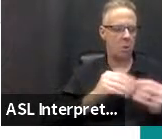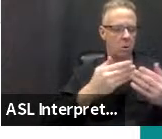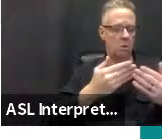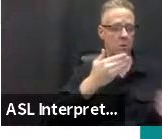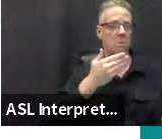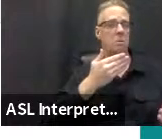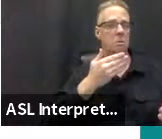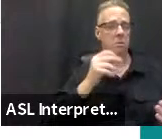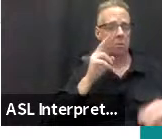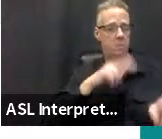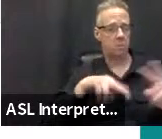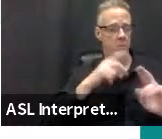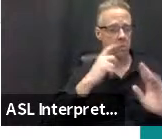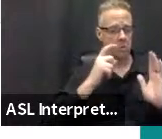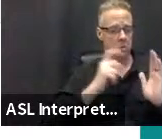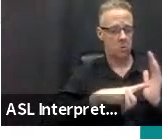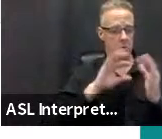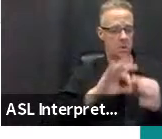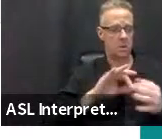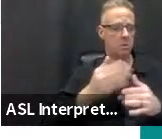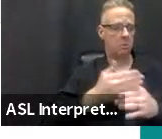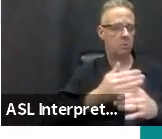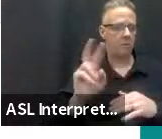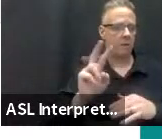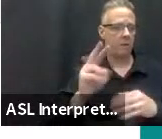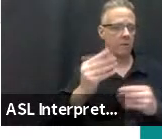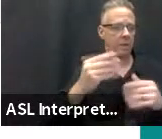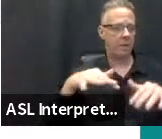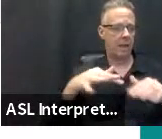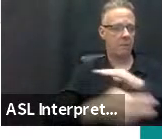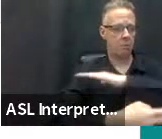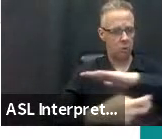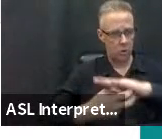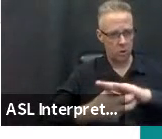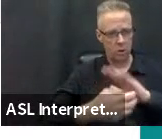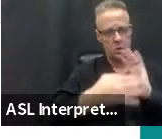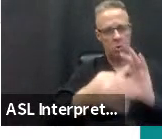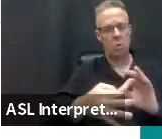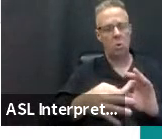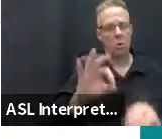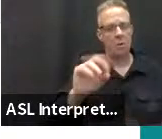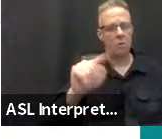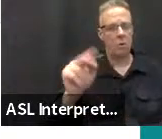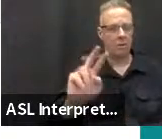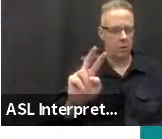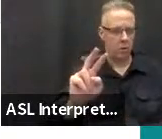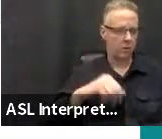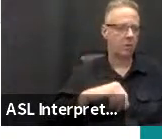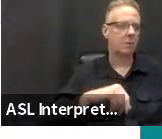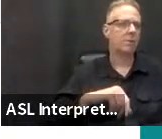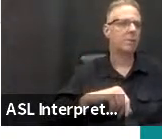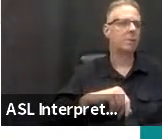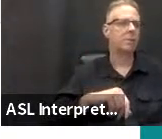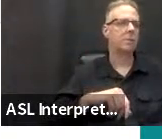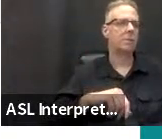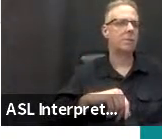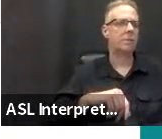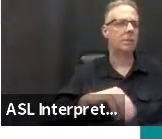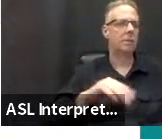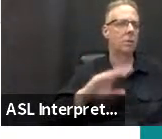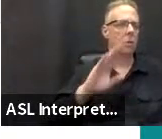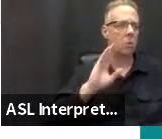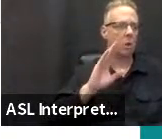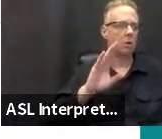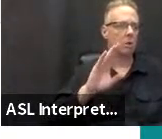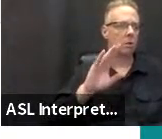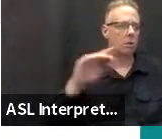so you can see the connection to the Vancouver Land Bridge that ties into Fort Vancouver, and then winds its